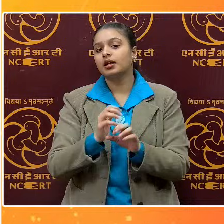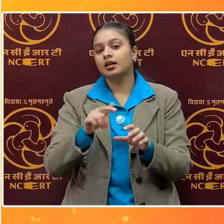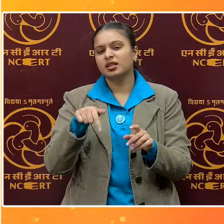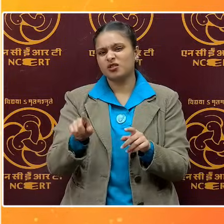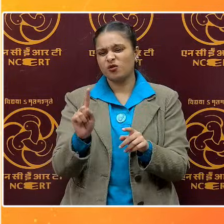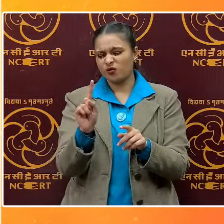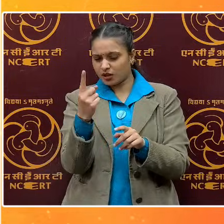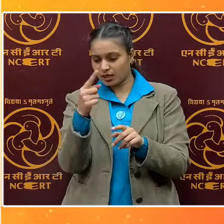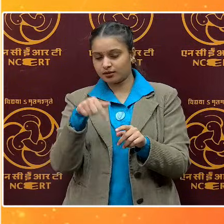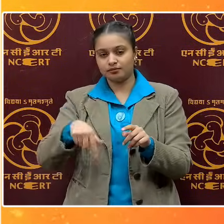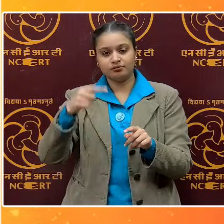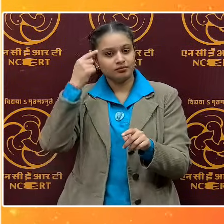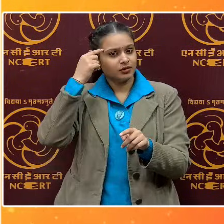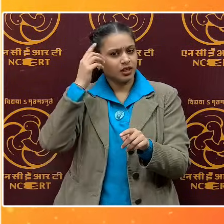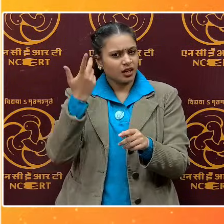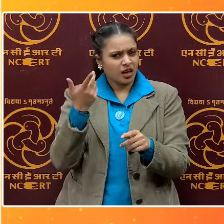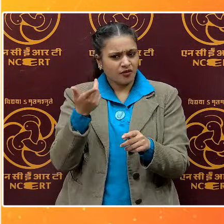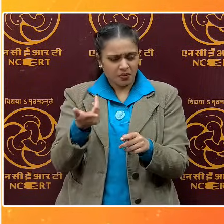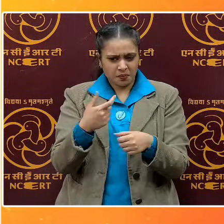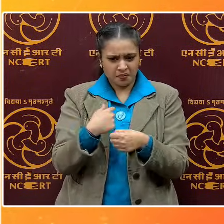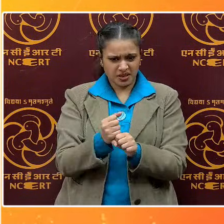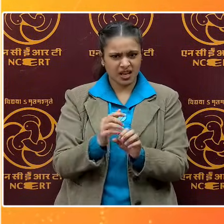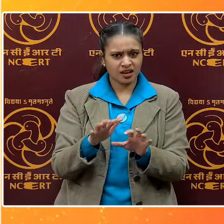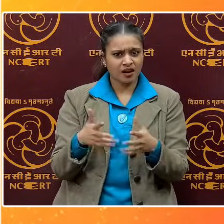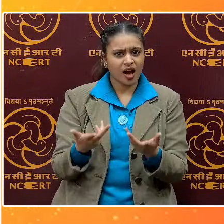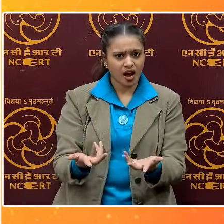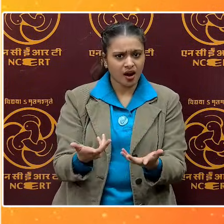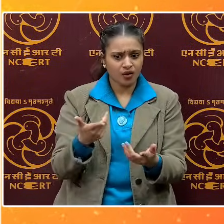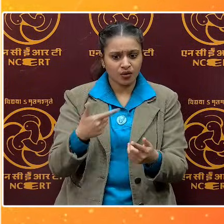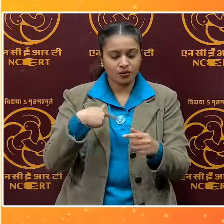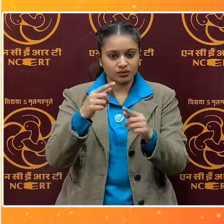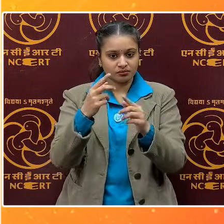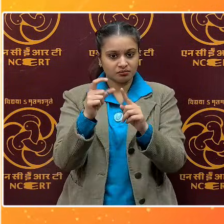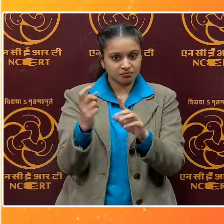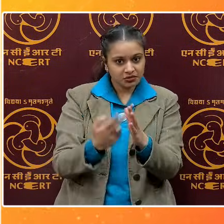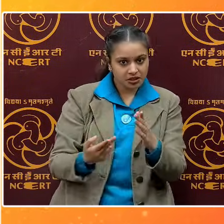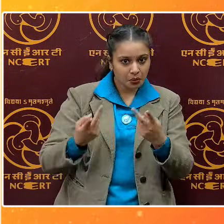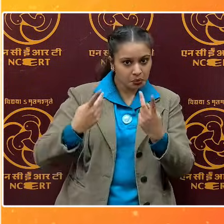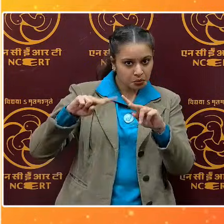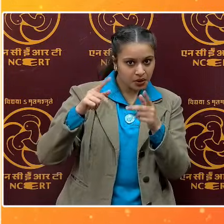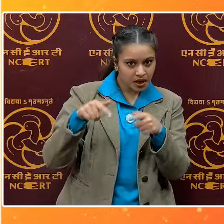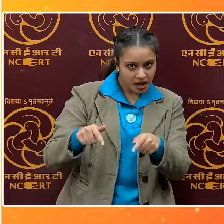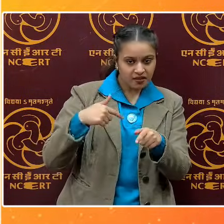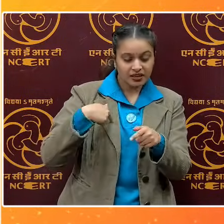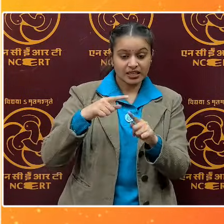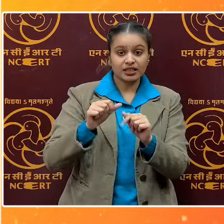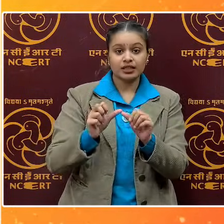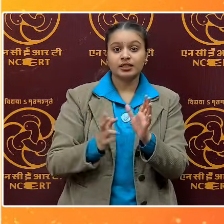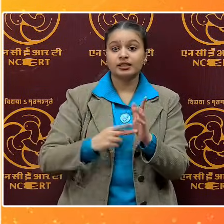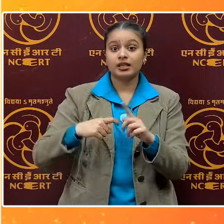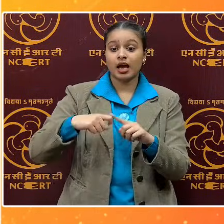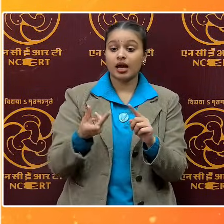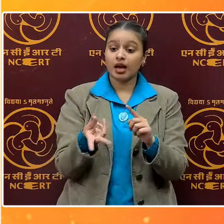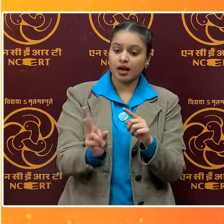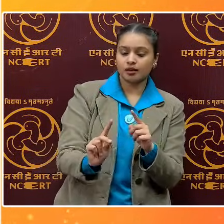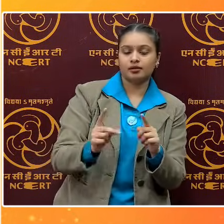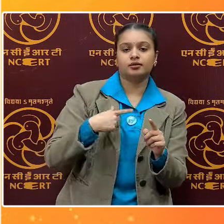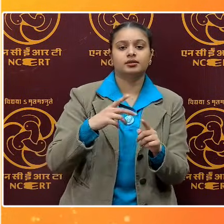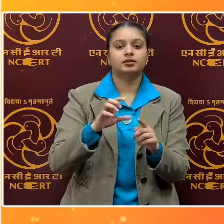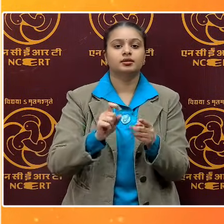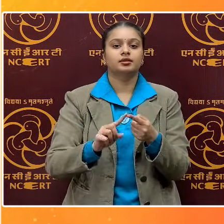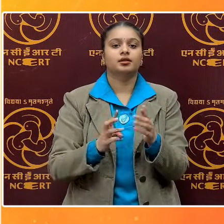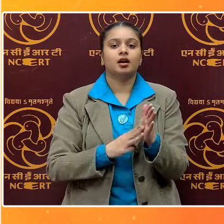first thing that comes to mind. Absolutely. Means how they are making these tanks. And these tanks are again made of